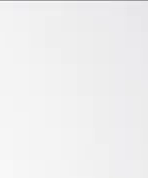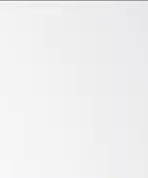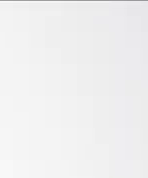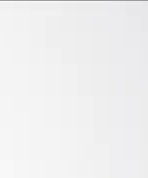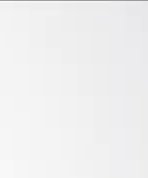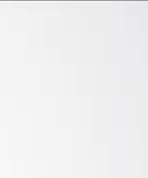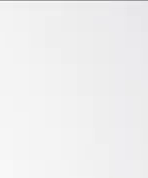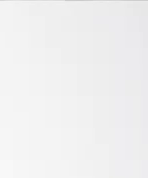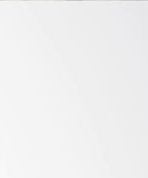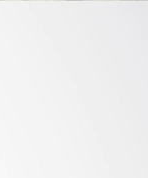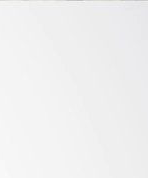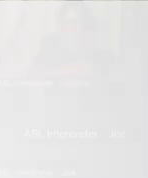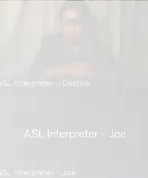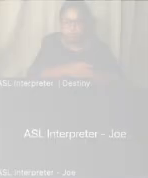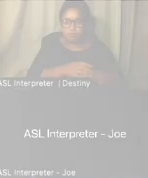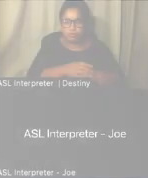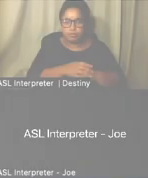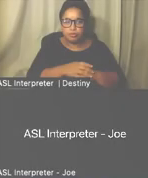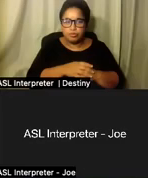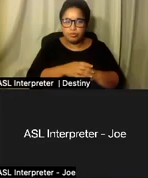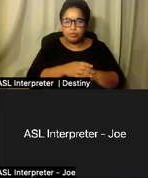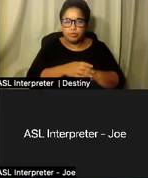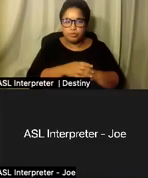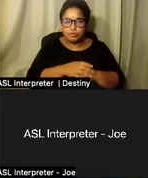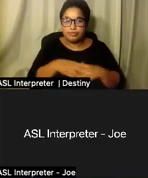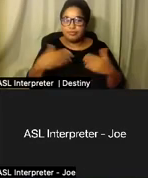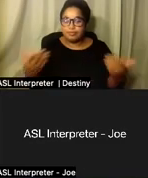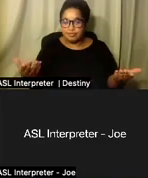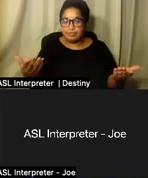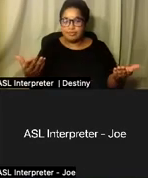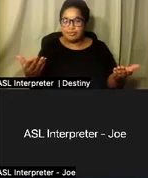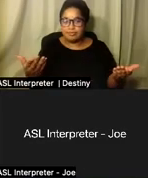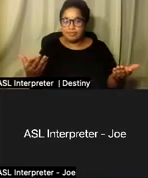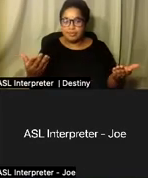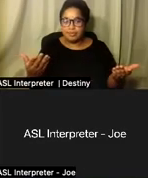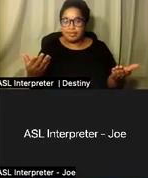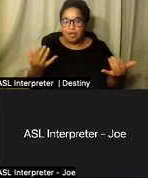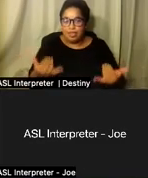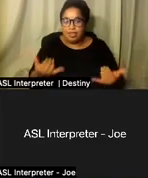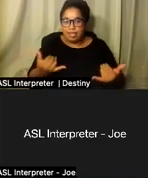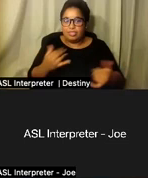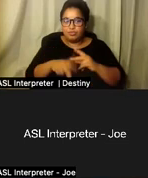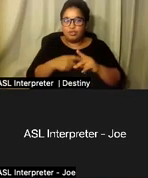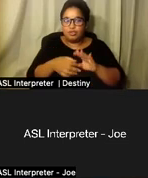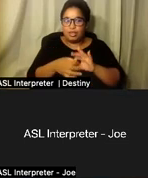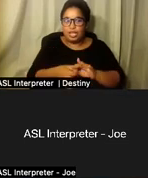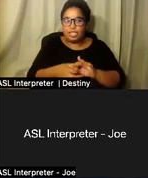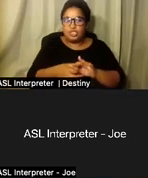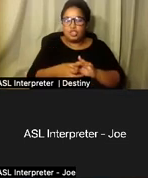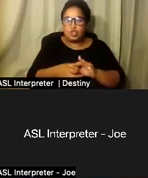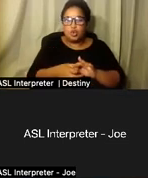Welcome and thank you for joining us. This is our latest version of our Secure Your Space